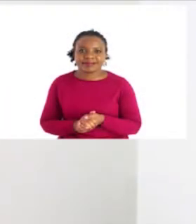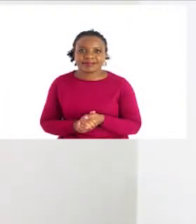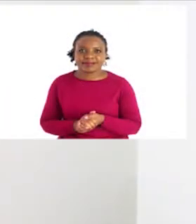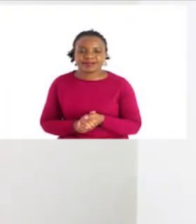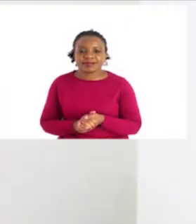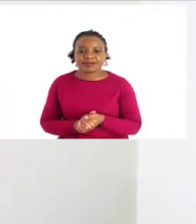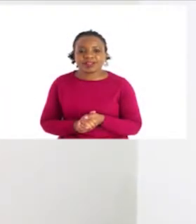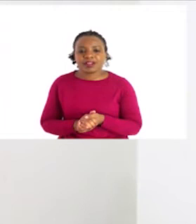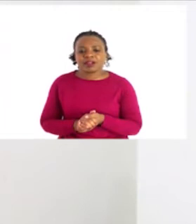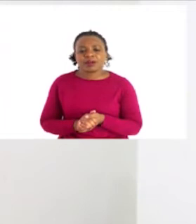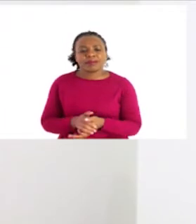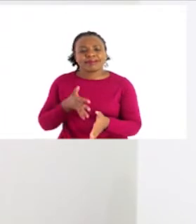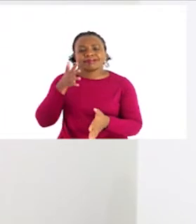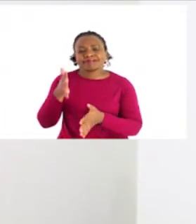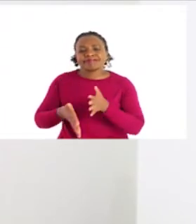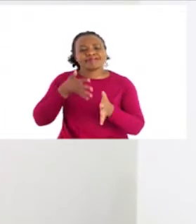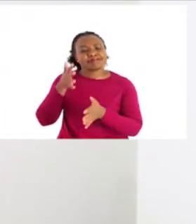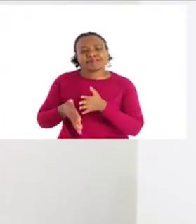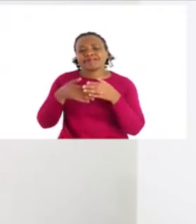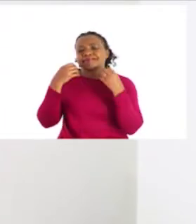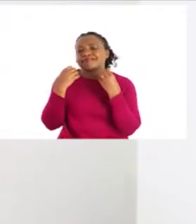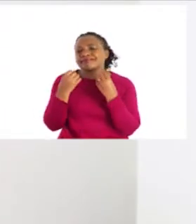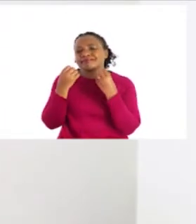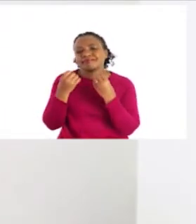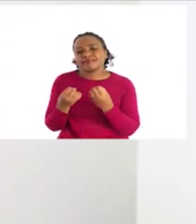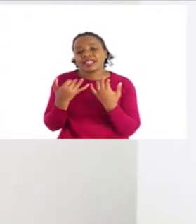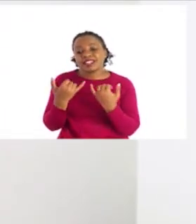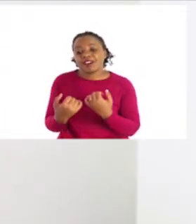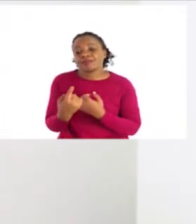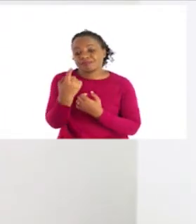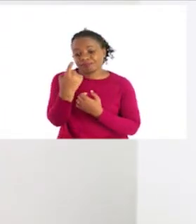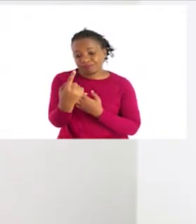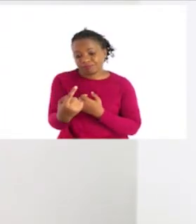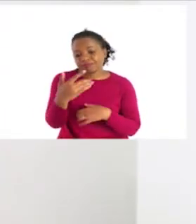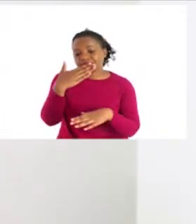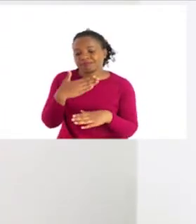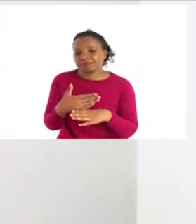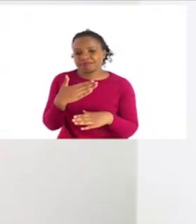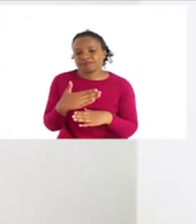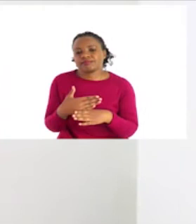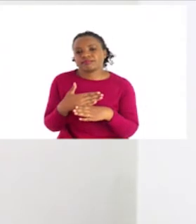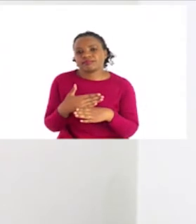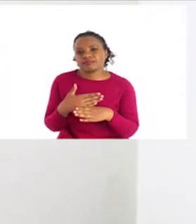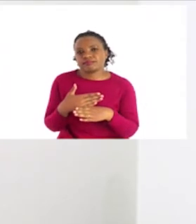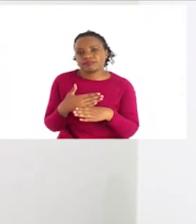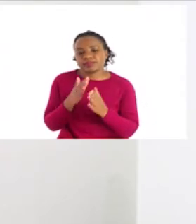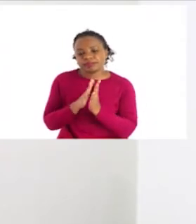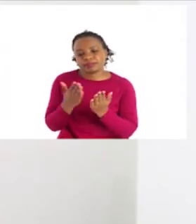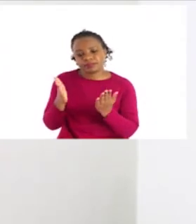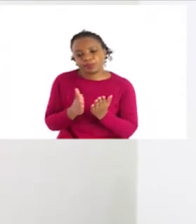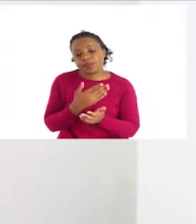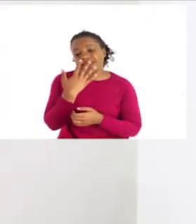I have done so much talking today, so now it's your turn to do your activities. On page